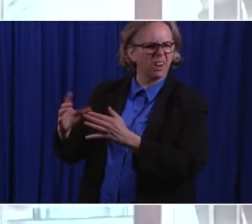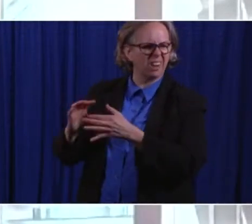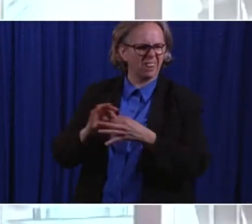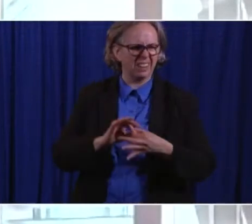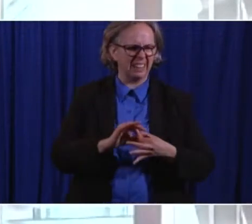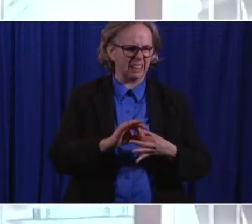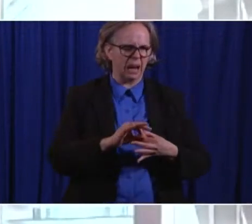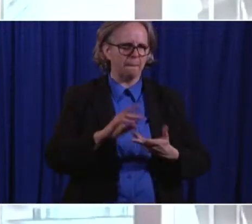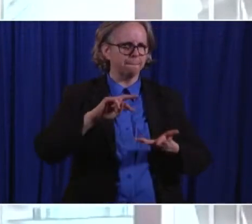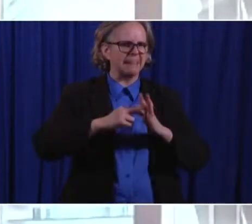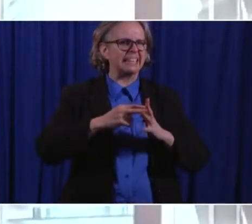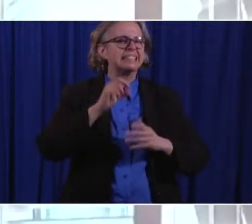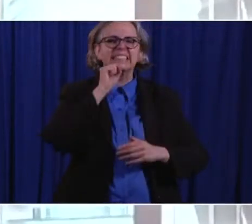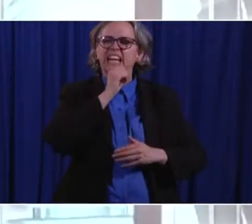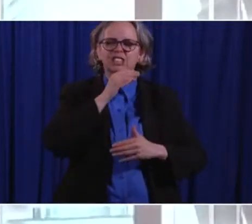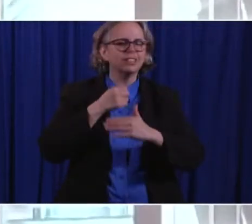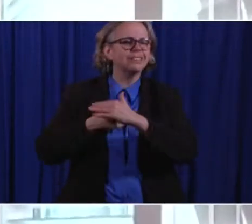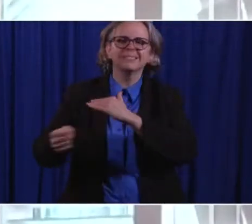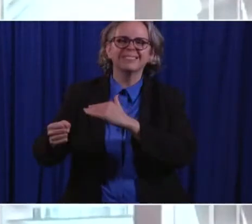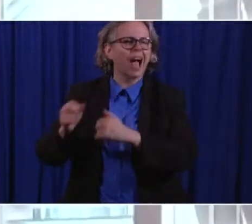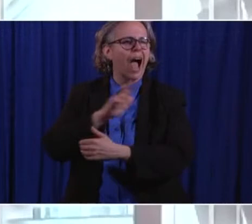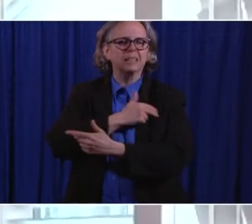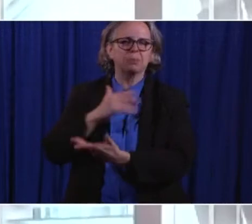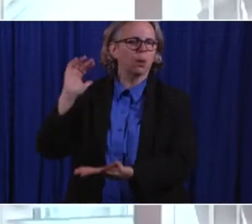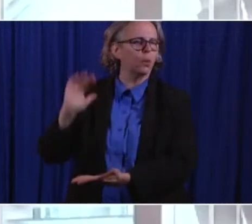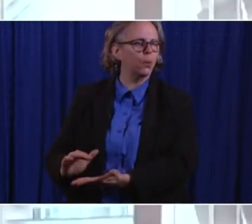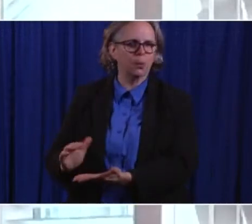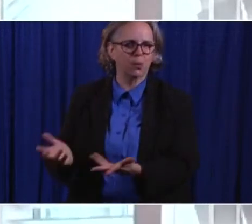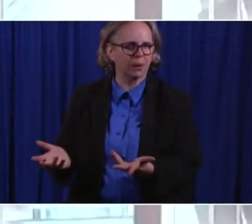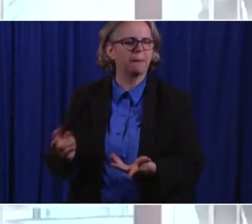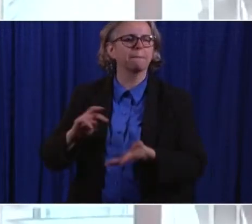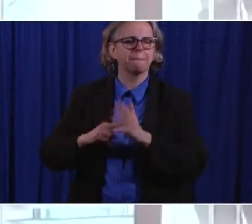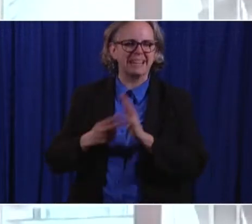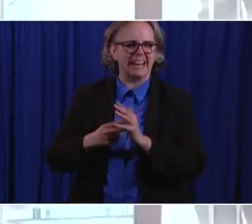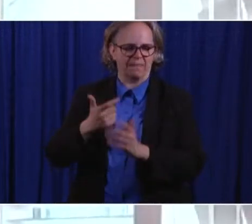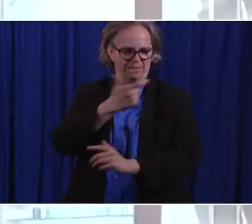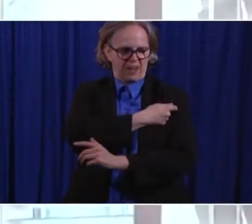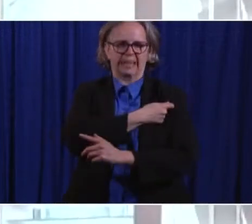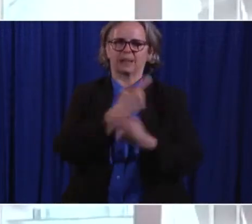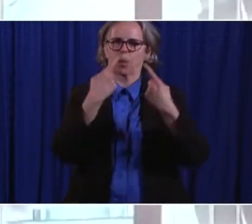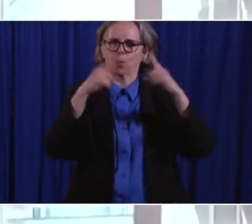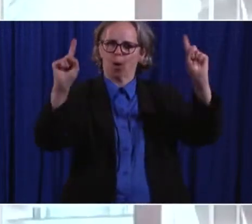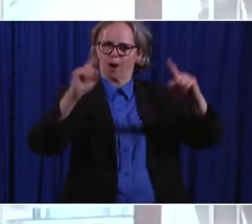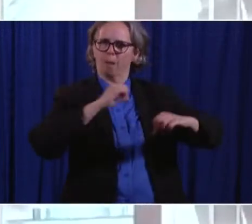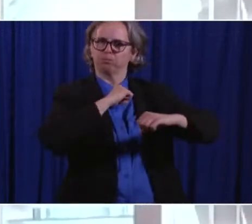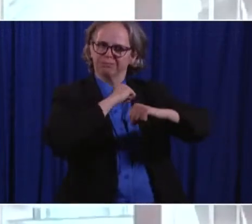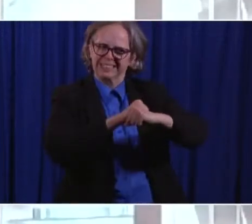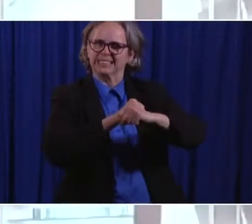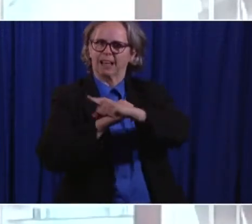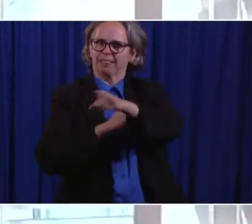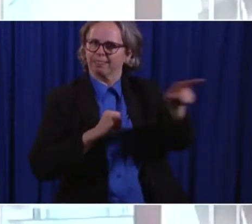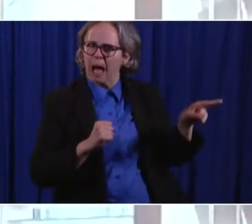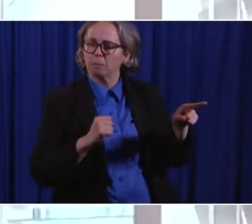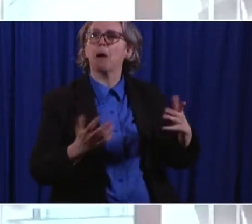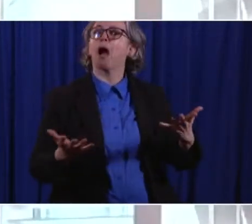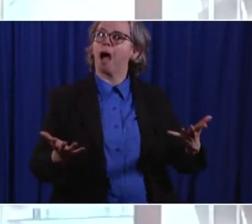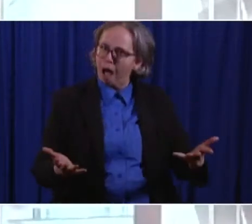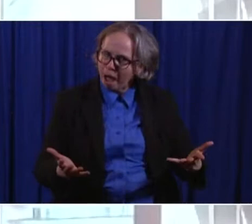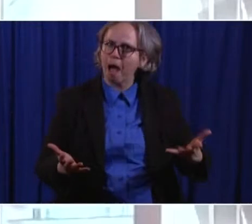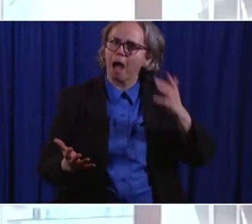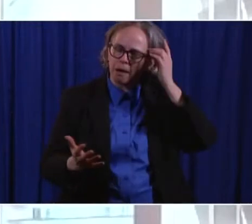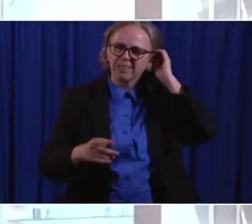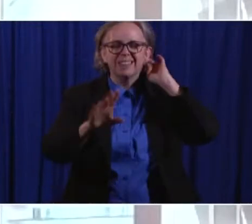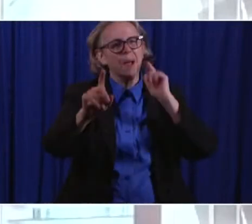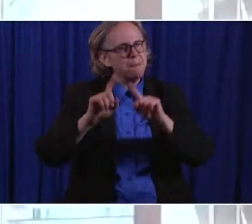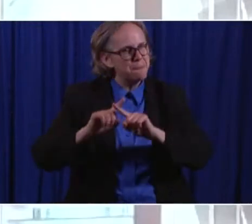impact that we hope it would. And as I said, there's more and more research emerging